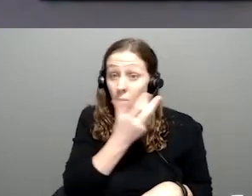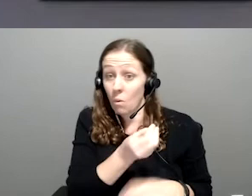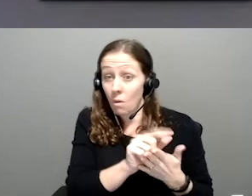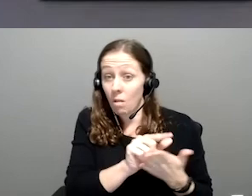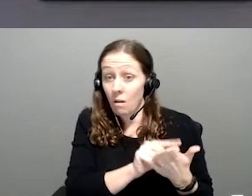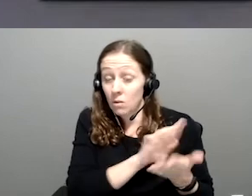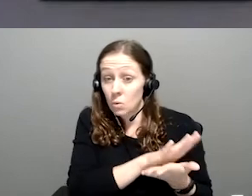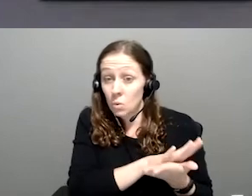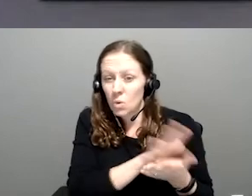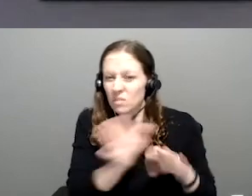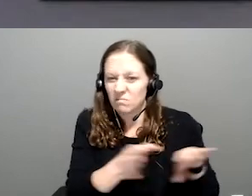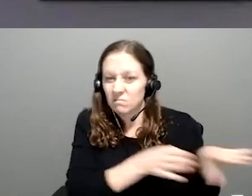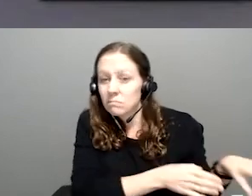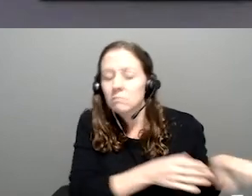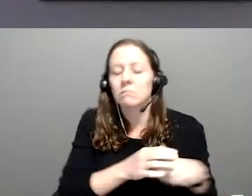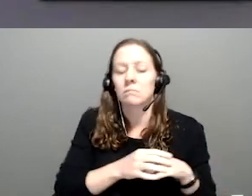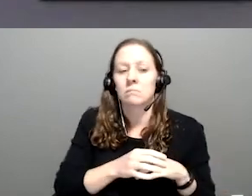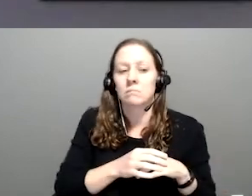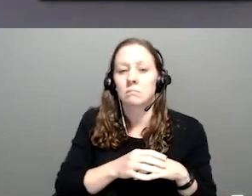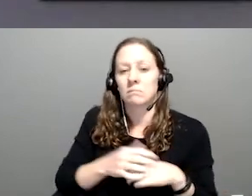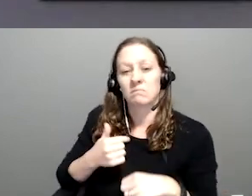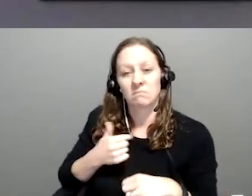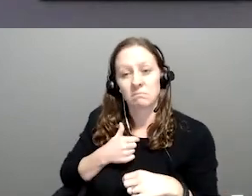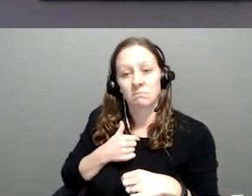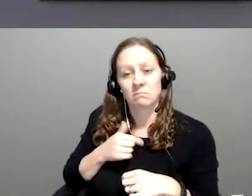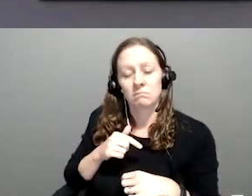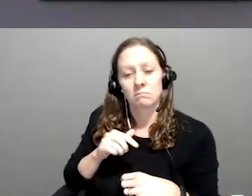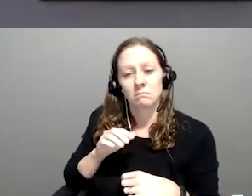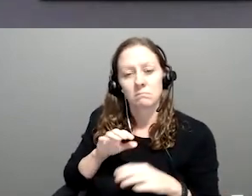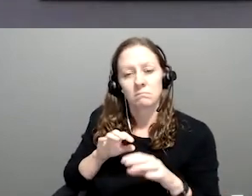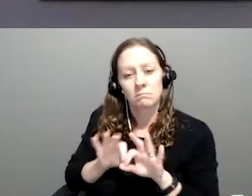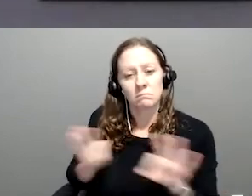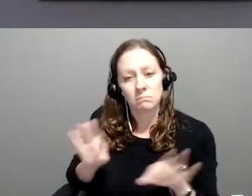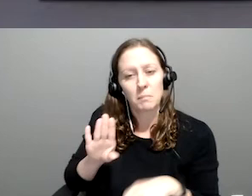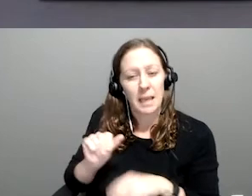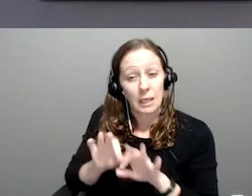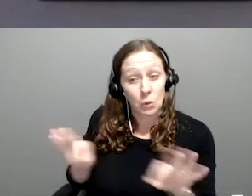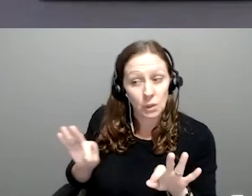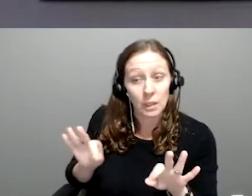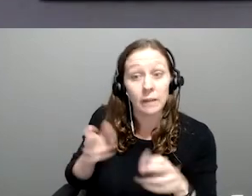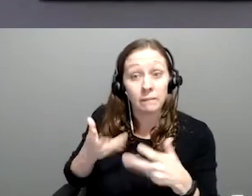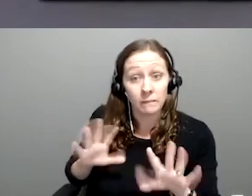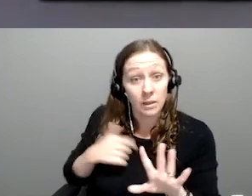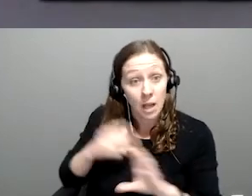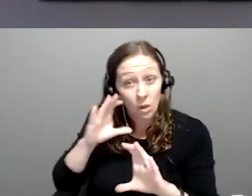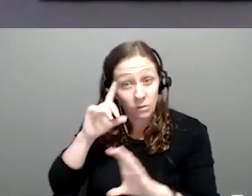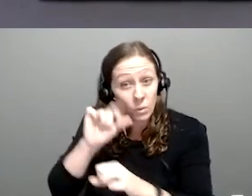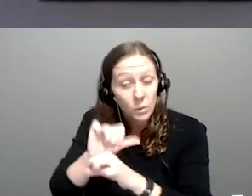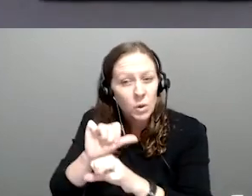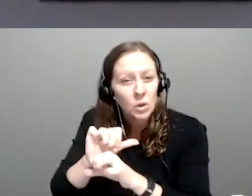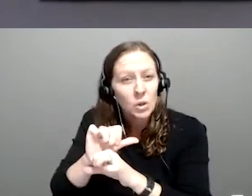to look for work coming out of my bachelor degrees, and what that process